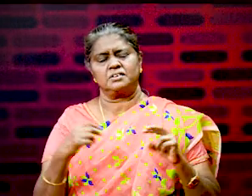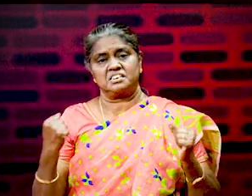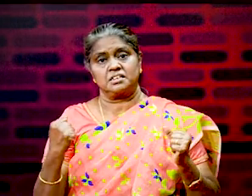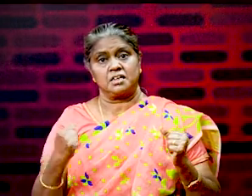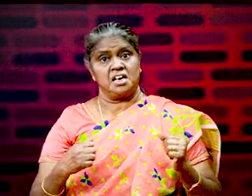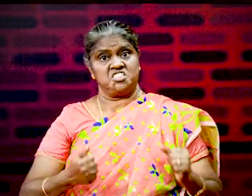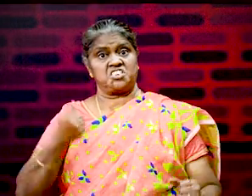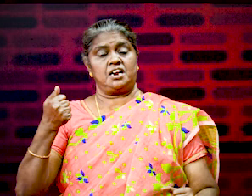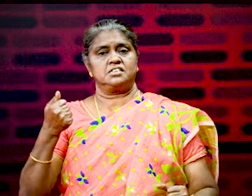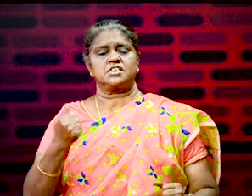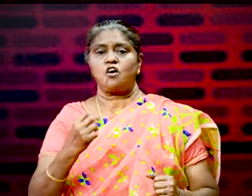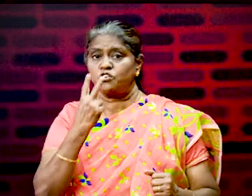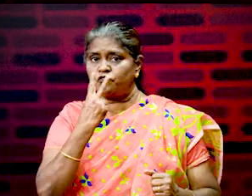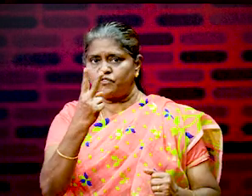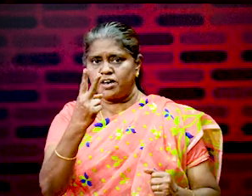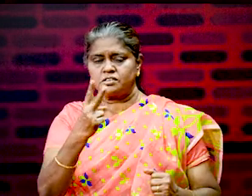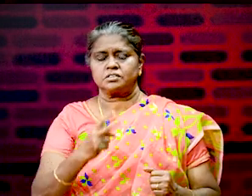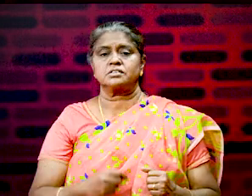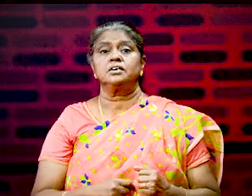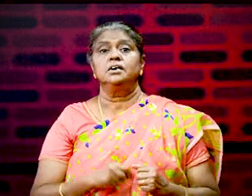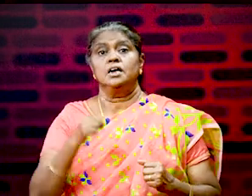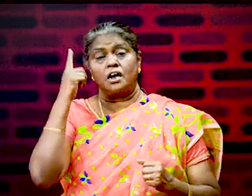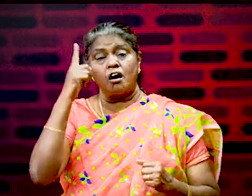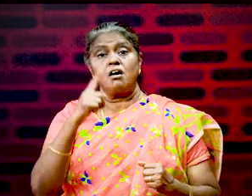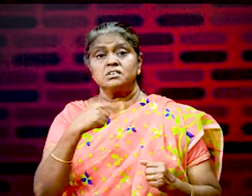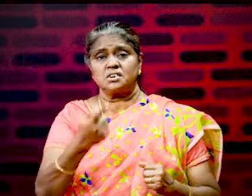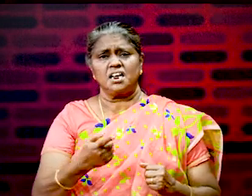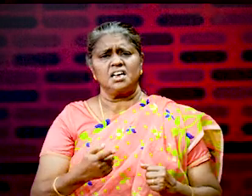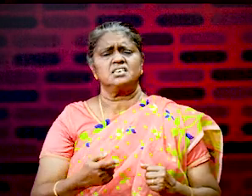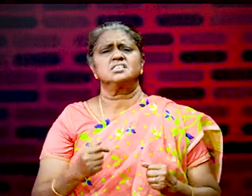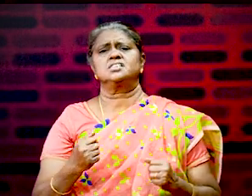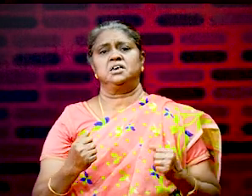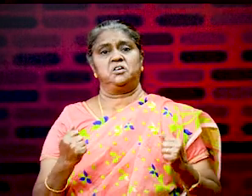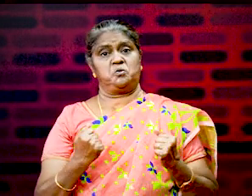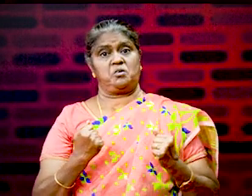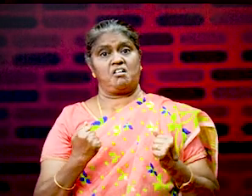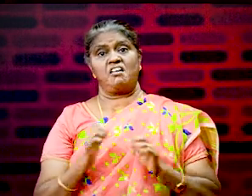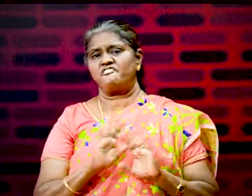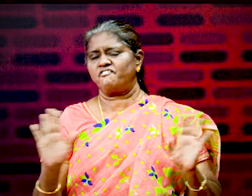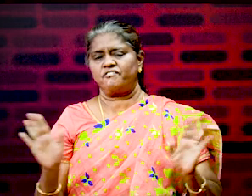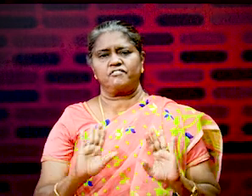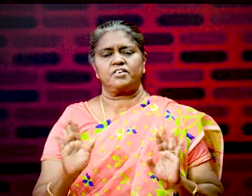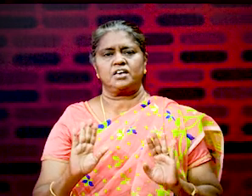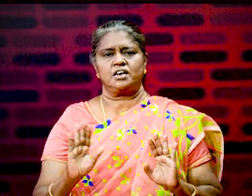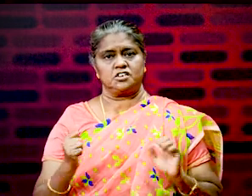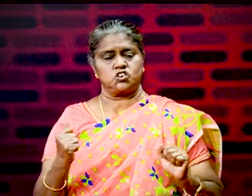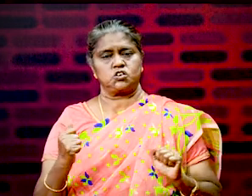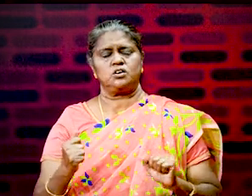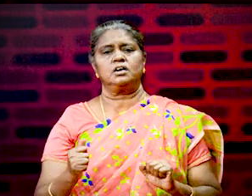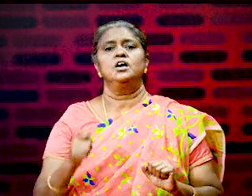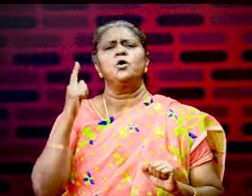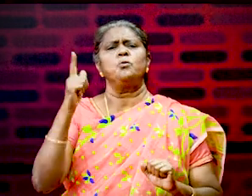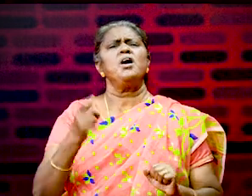God says, be strong, do not fear. Why God is giving this assurance to his children?